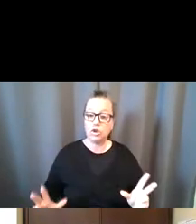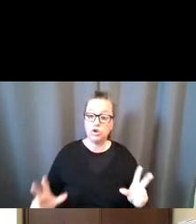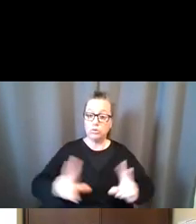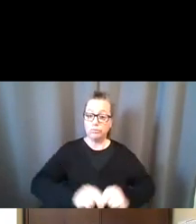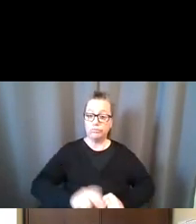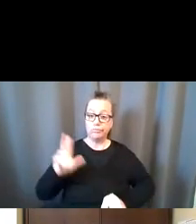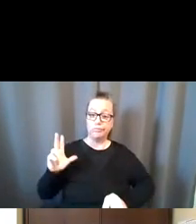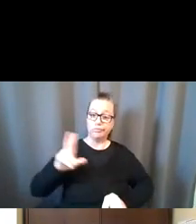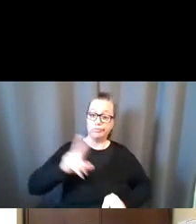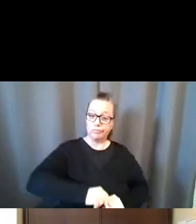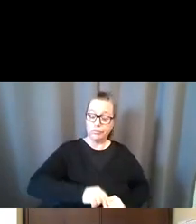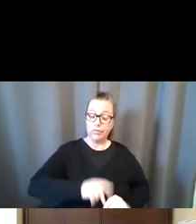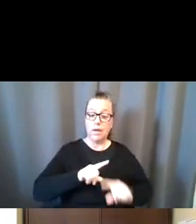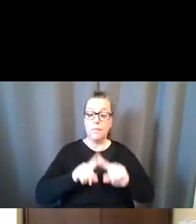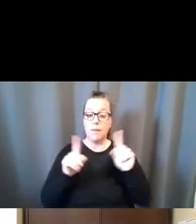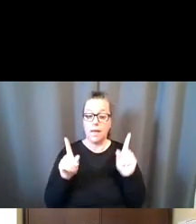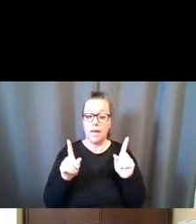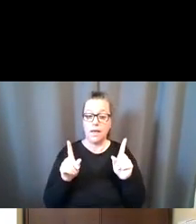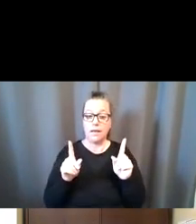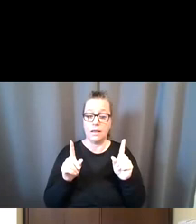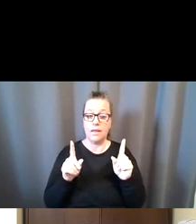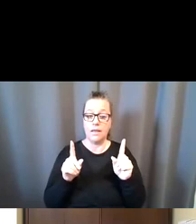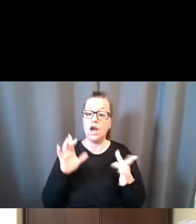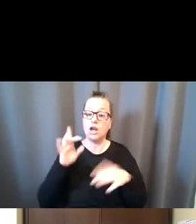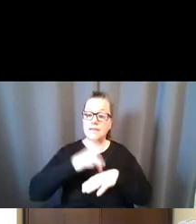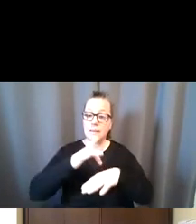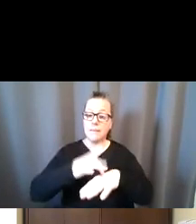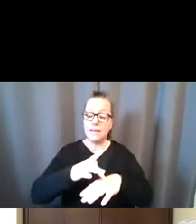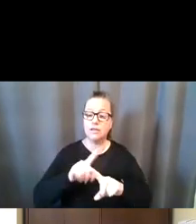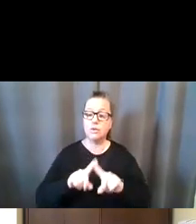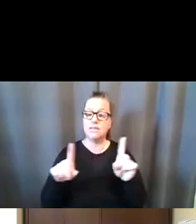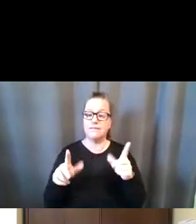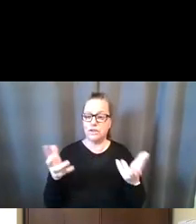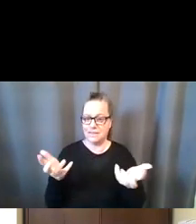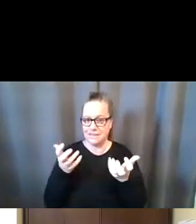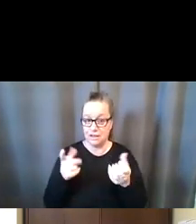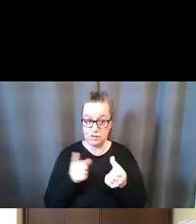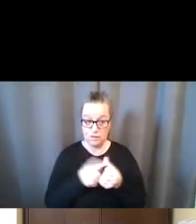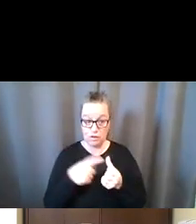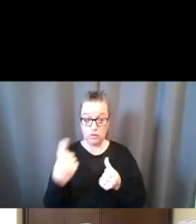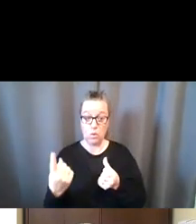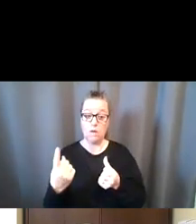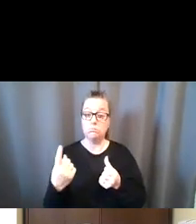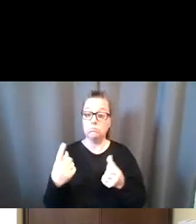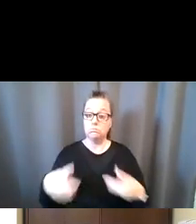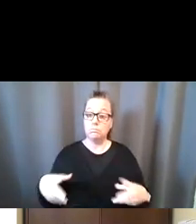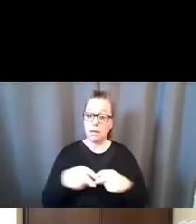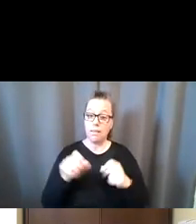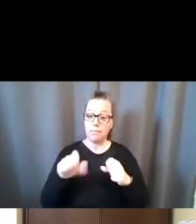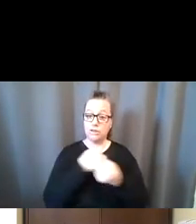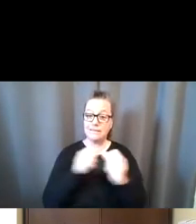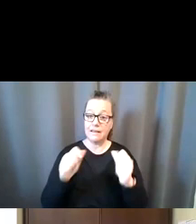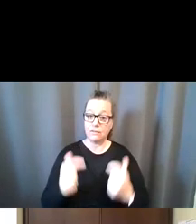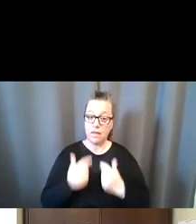belt, but they are tapping into different desires. The first one, buckle up, it could save your life.